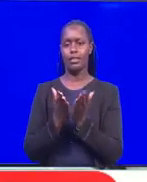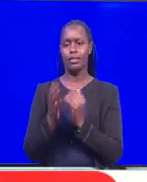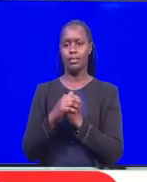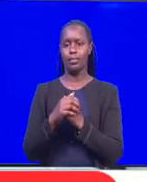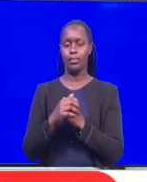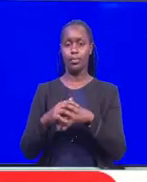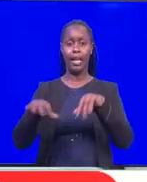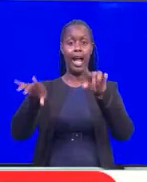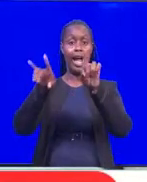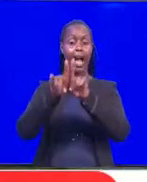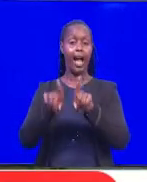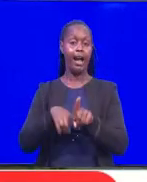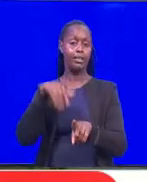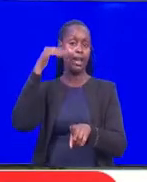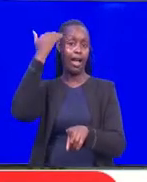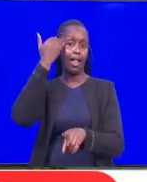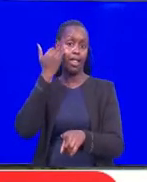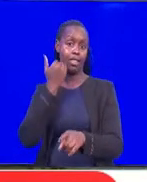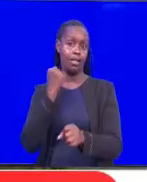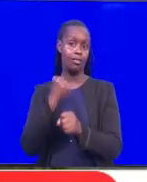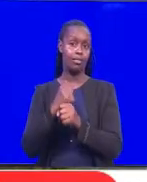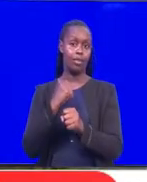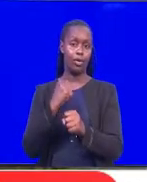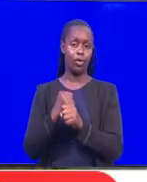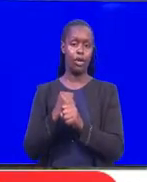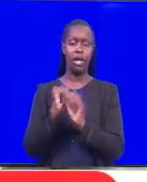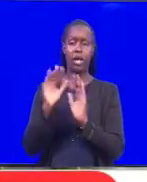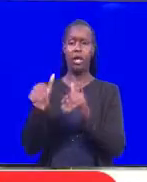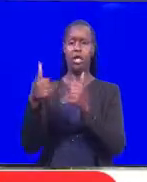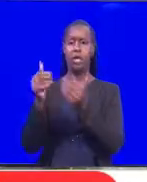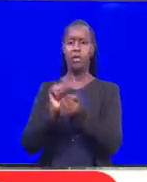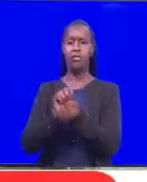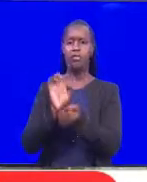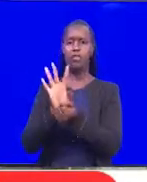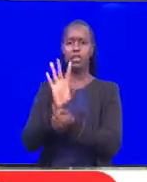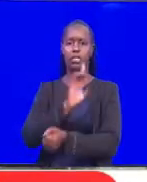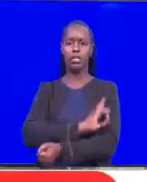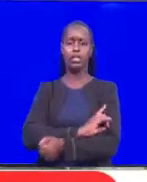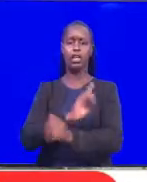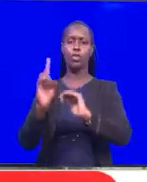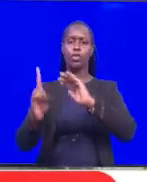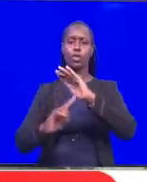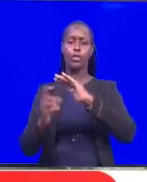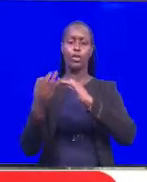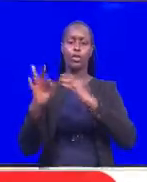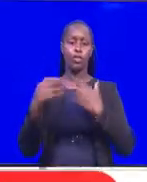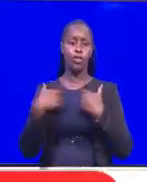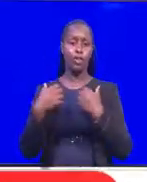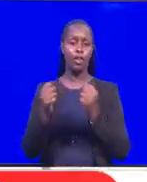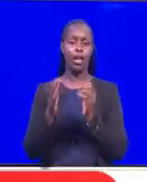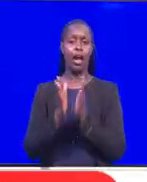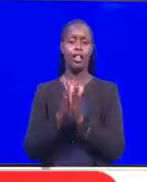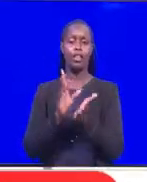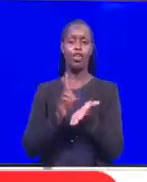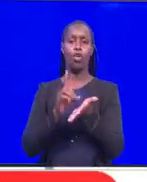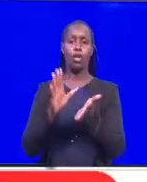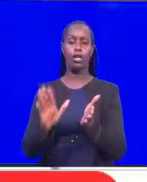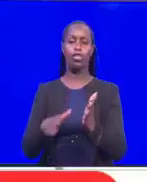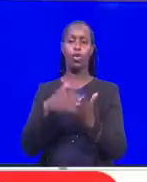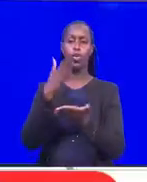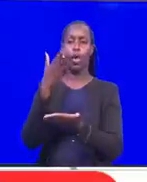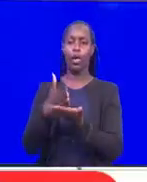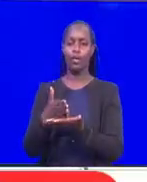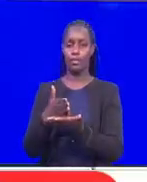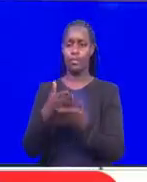This as the Labour Court in Nairobi issued 14 days to the Ministry of Health and the doctors to end the standoff. So far,